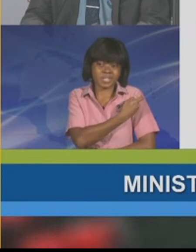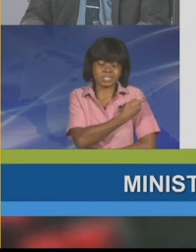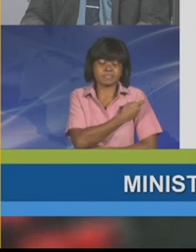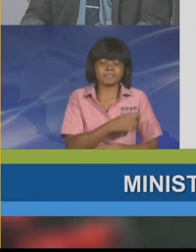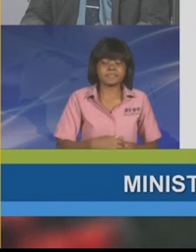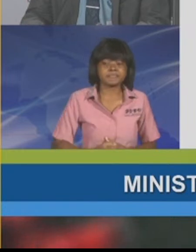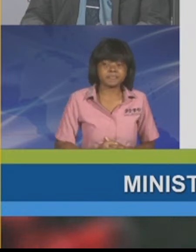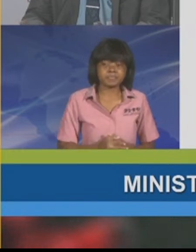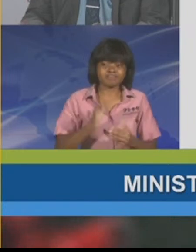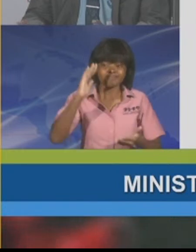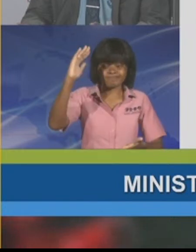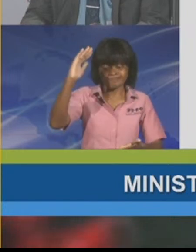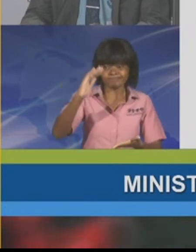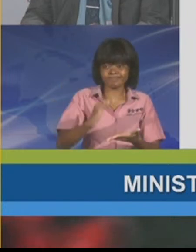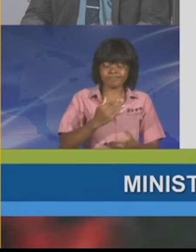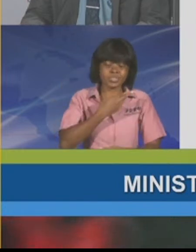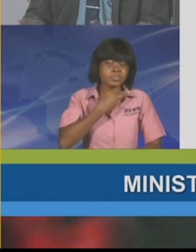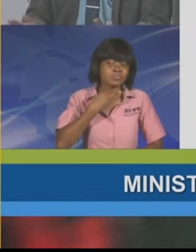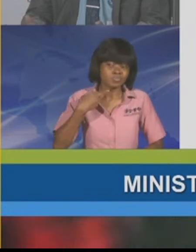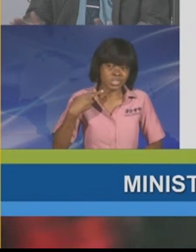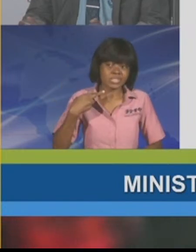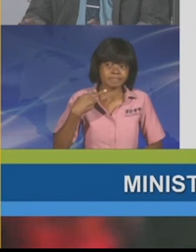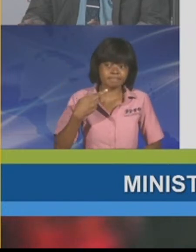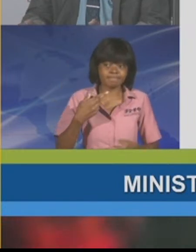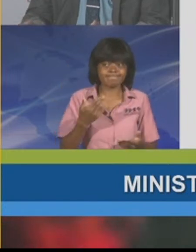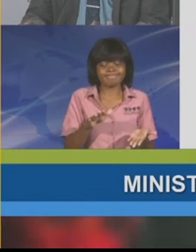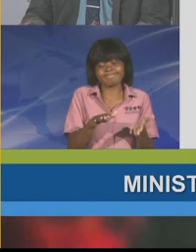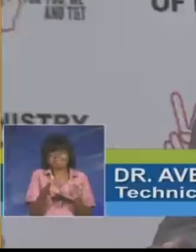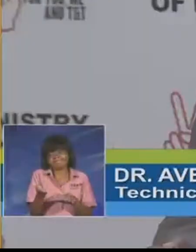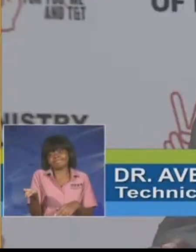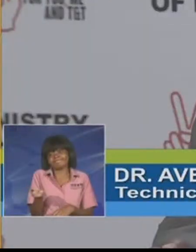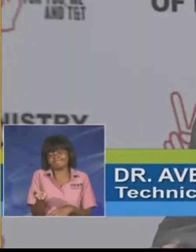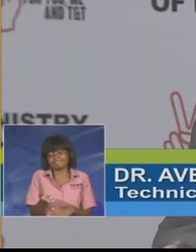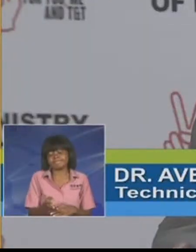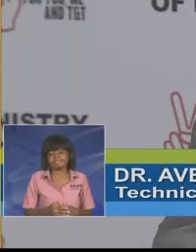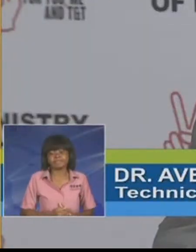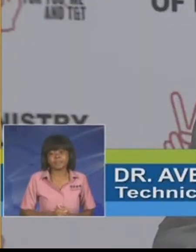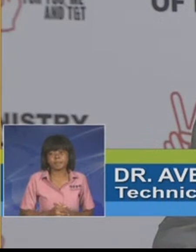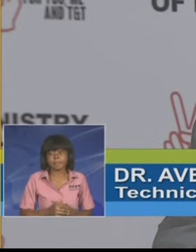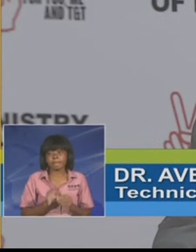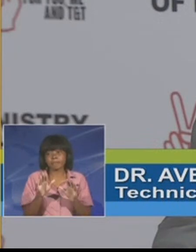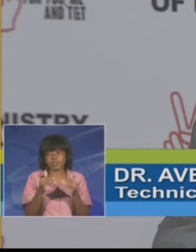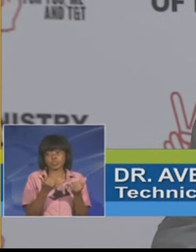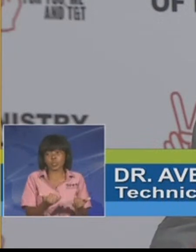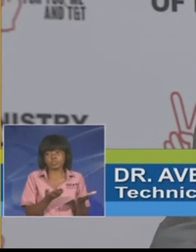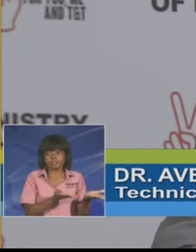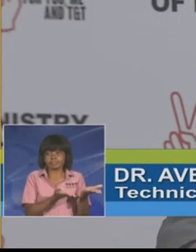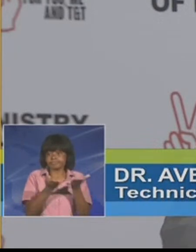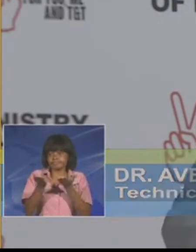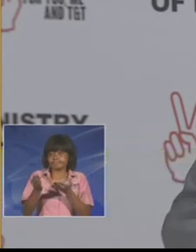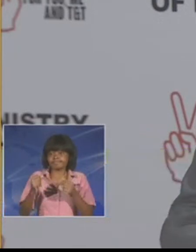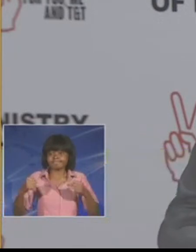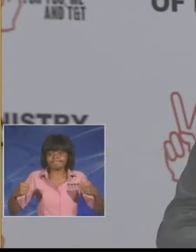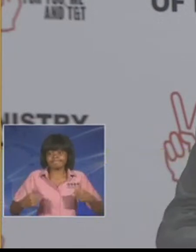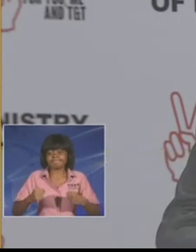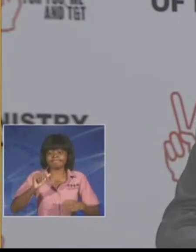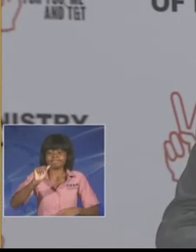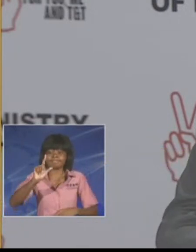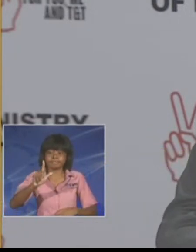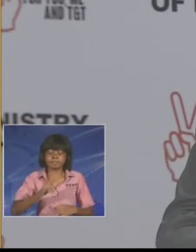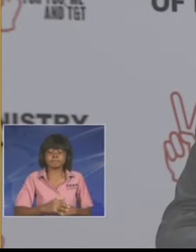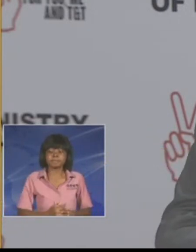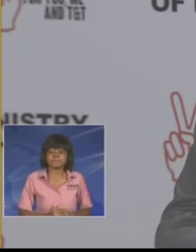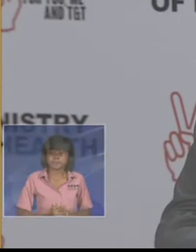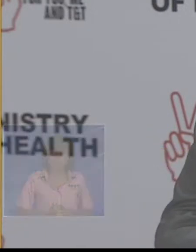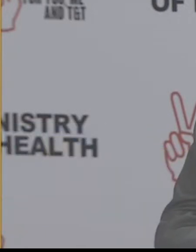reduce your risk of an adverse outcome. So with that, I will turn you back over to Mr. Alexander. Thank you very much,